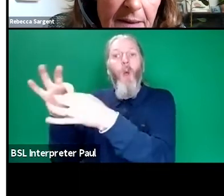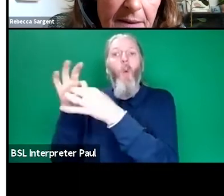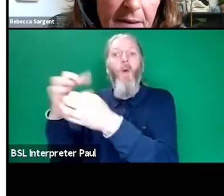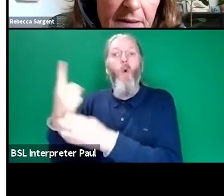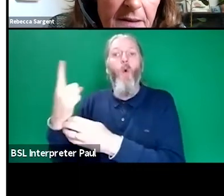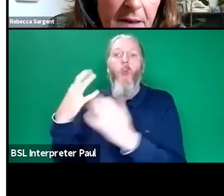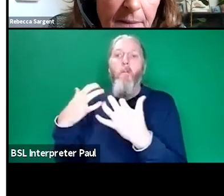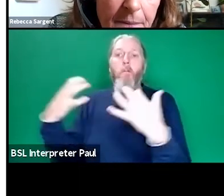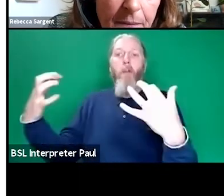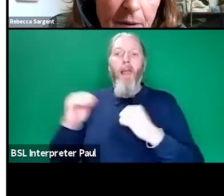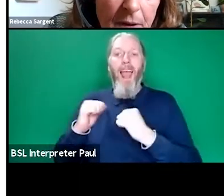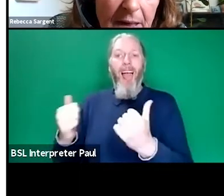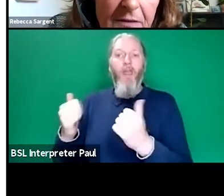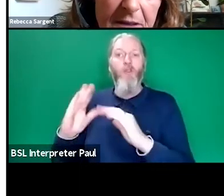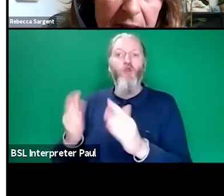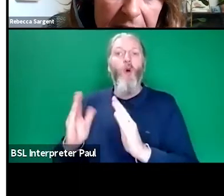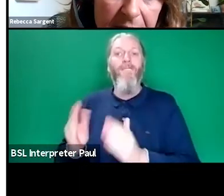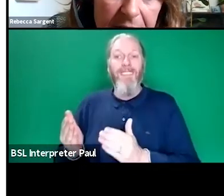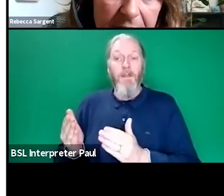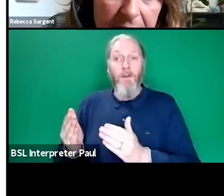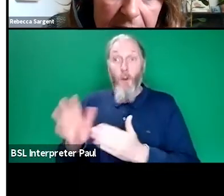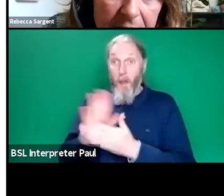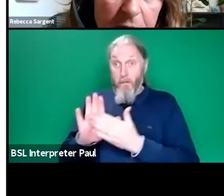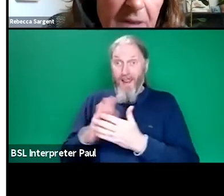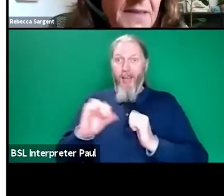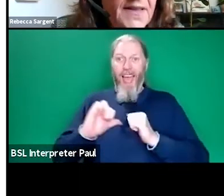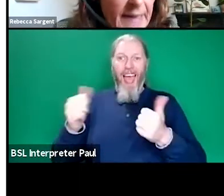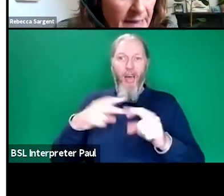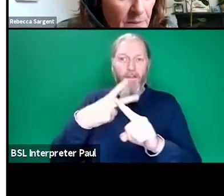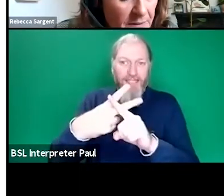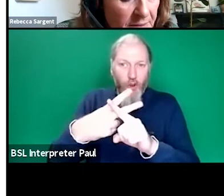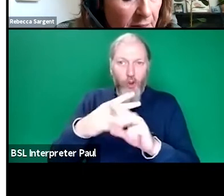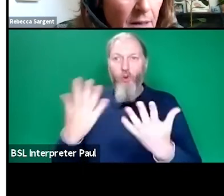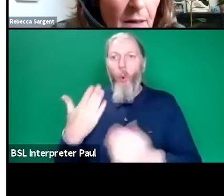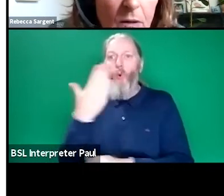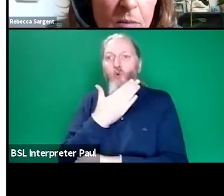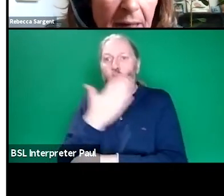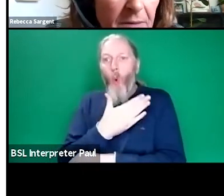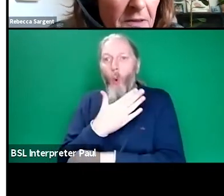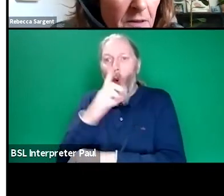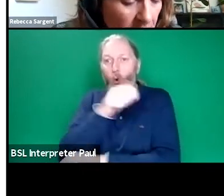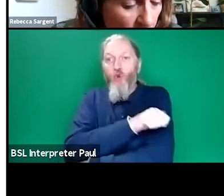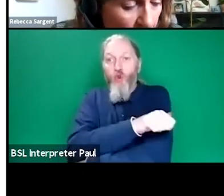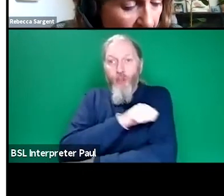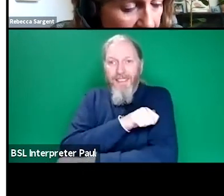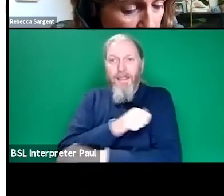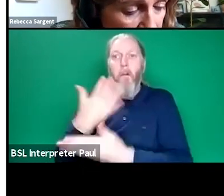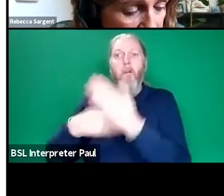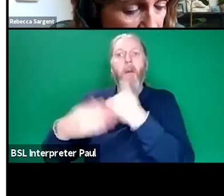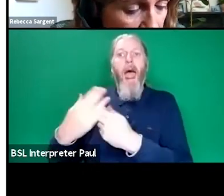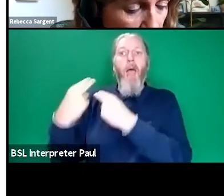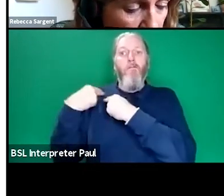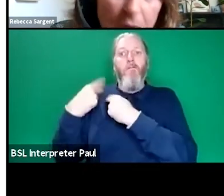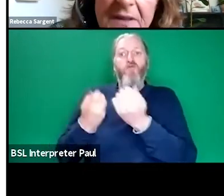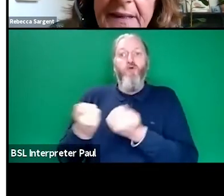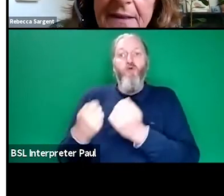that meant that health visiting services and school nursing came under Cornwall Council, and what that enabled us